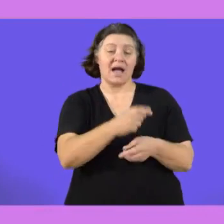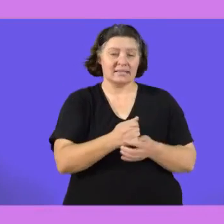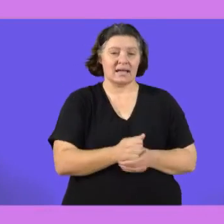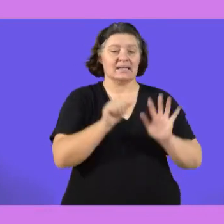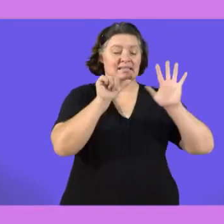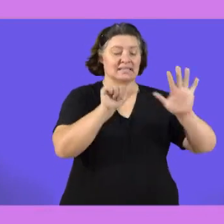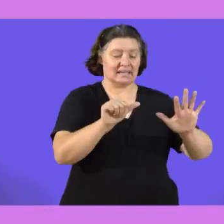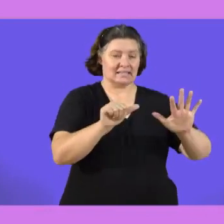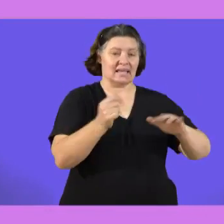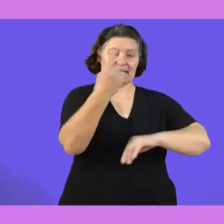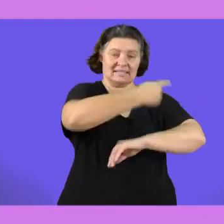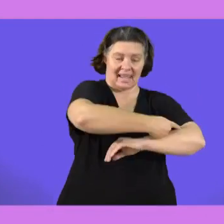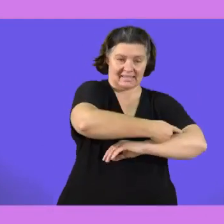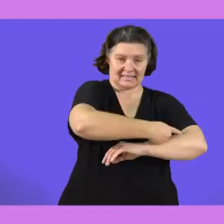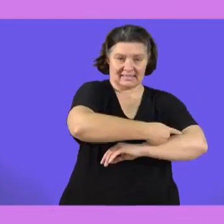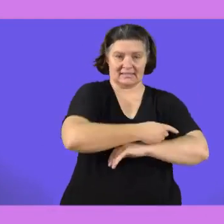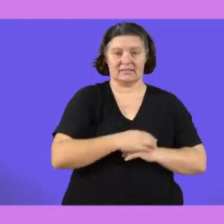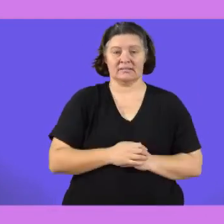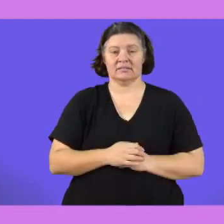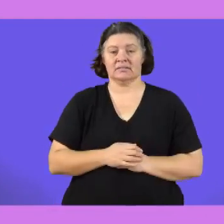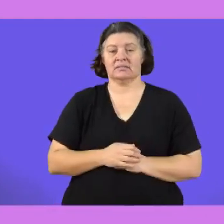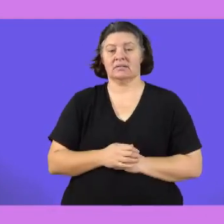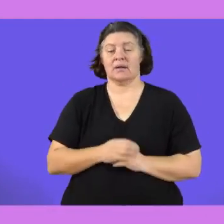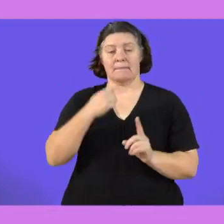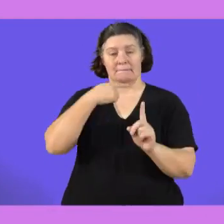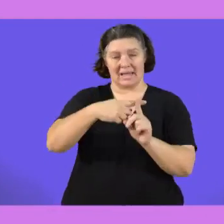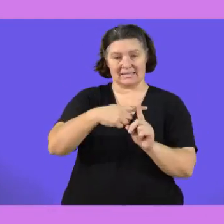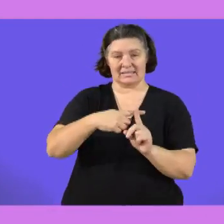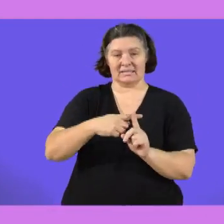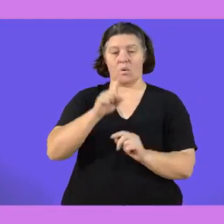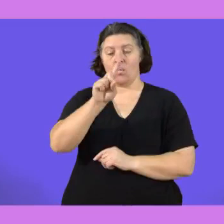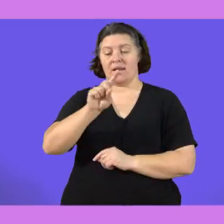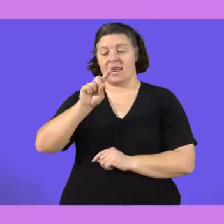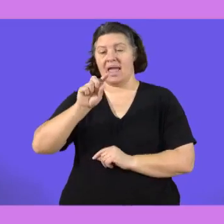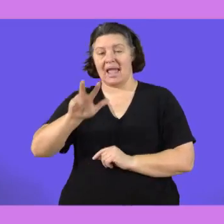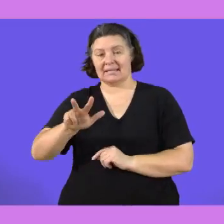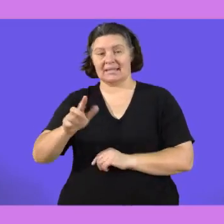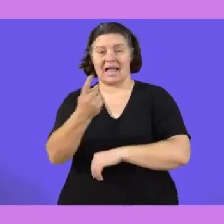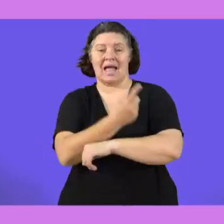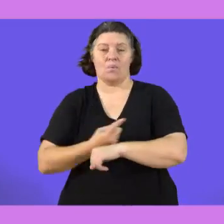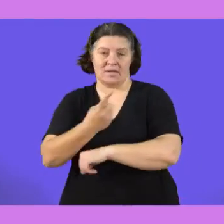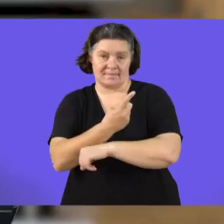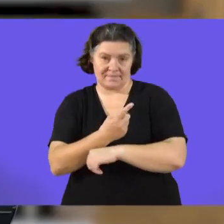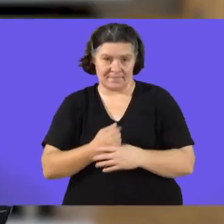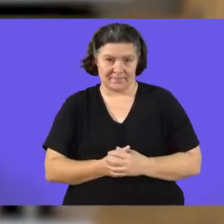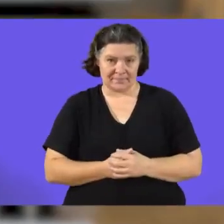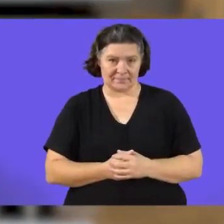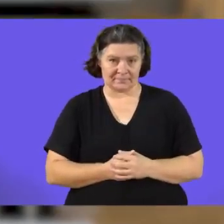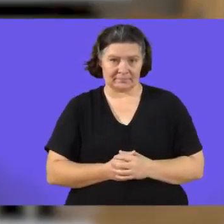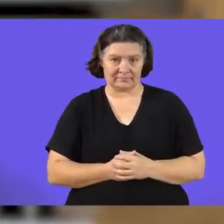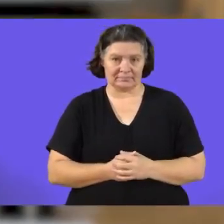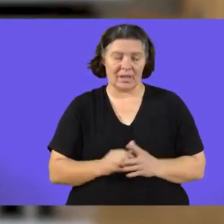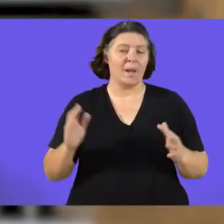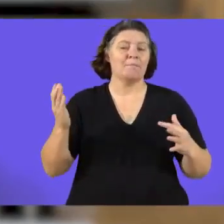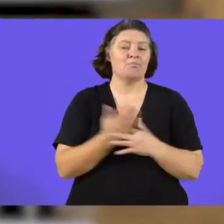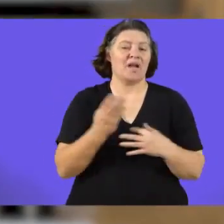6 days and 18 hours. Let's take a